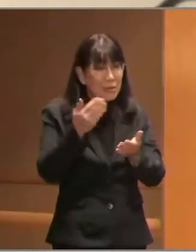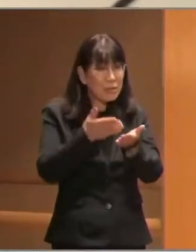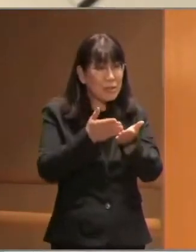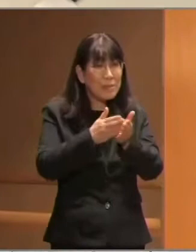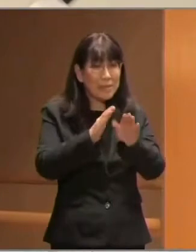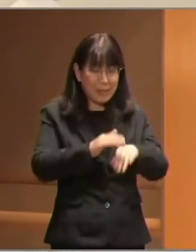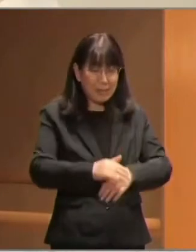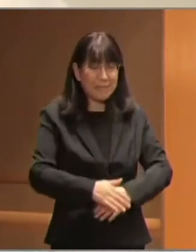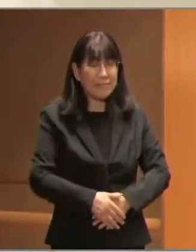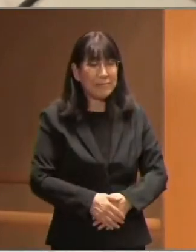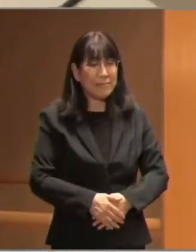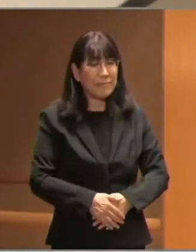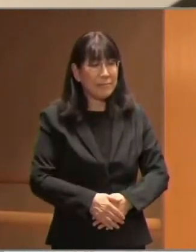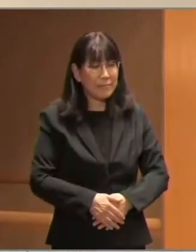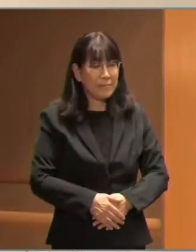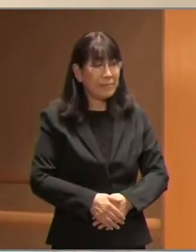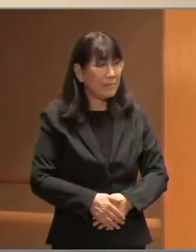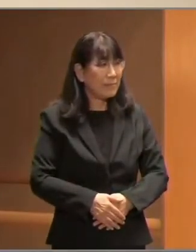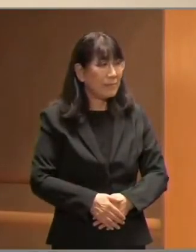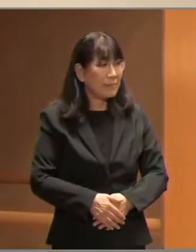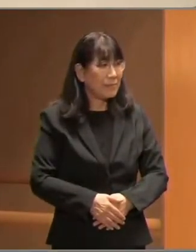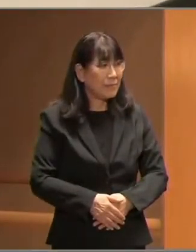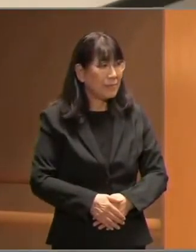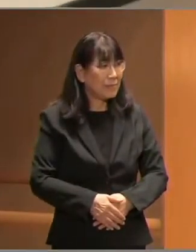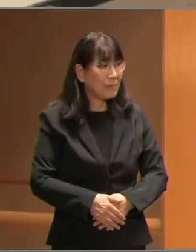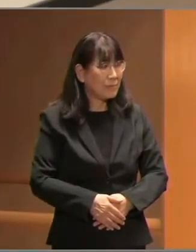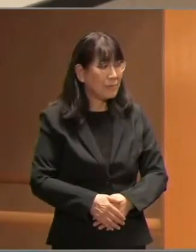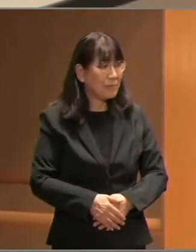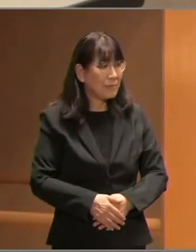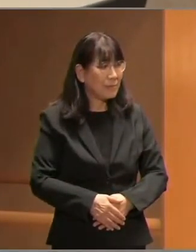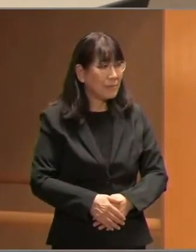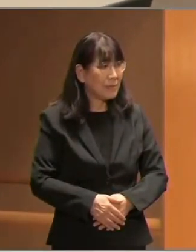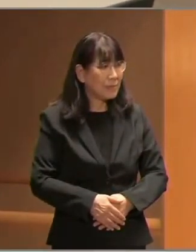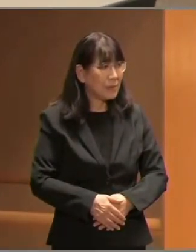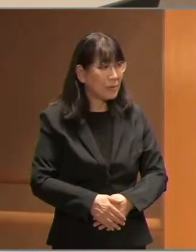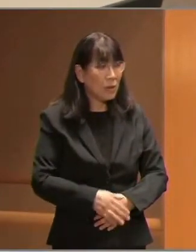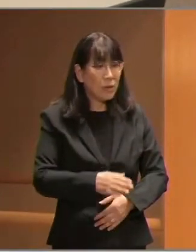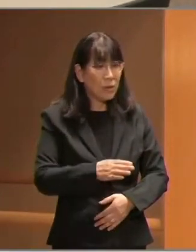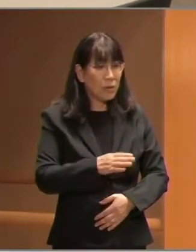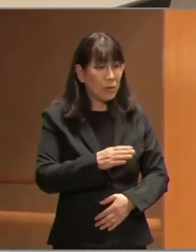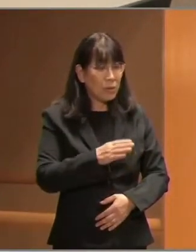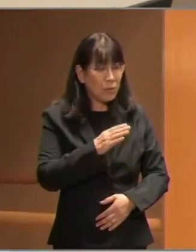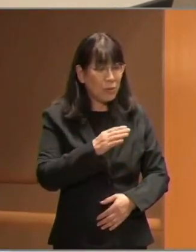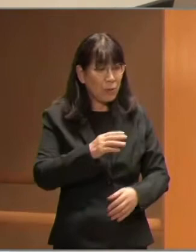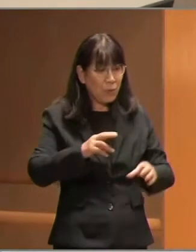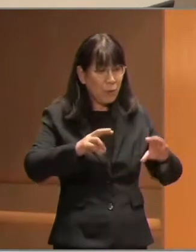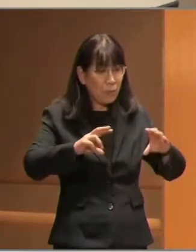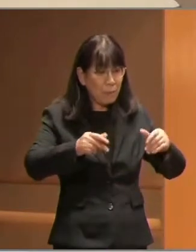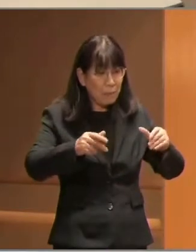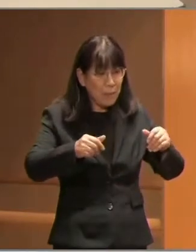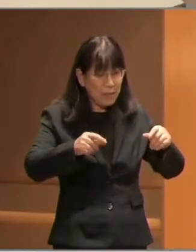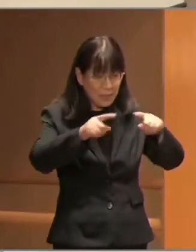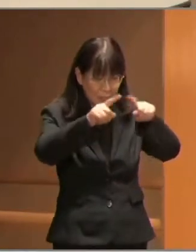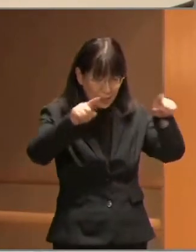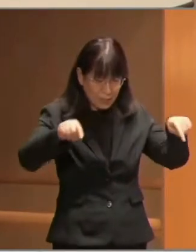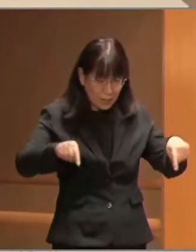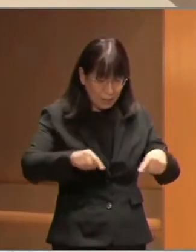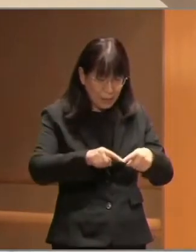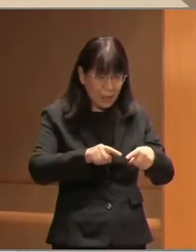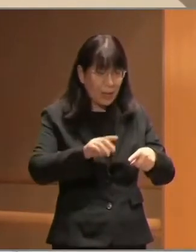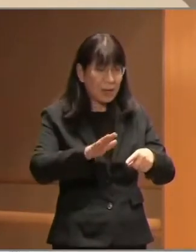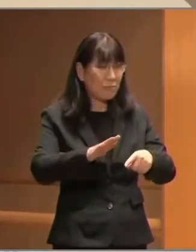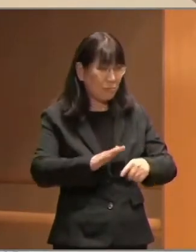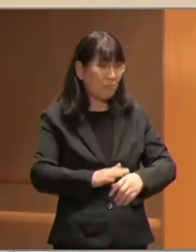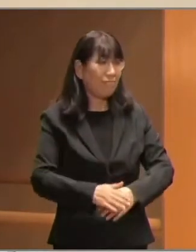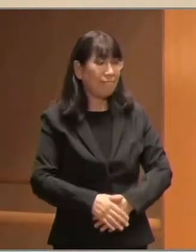And this is just what I explained to you now. I also have the Honmino washi rolled paper.